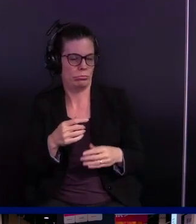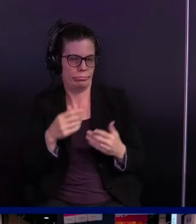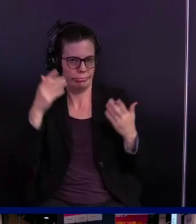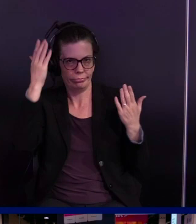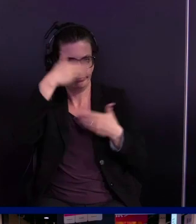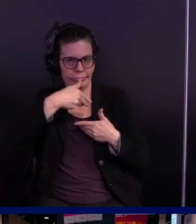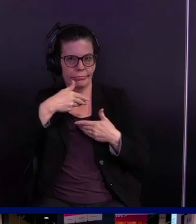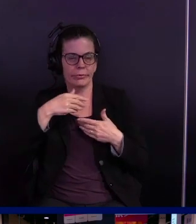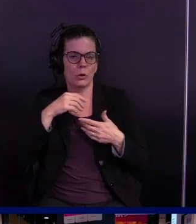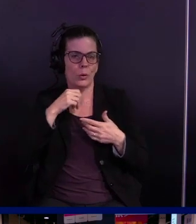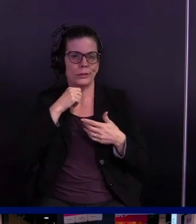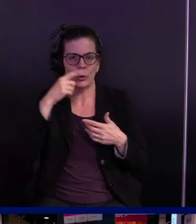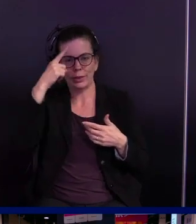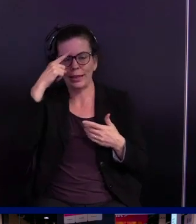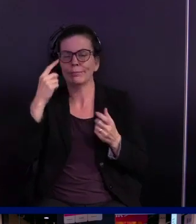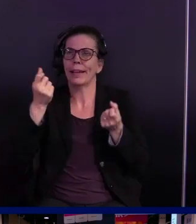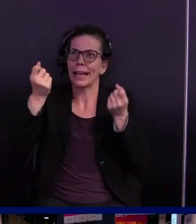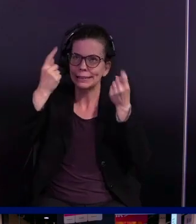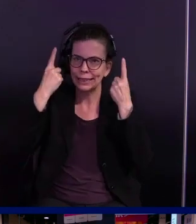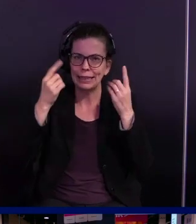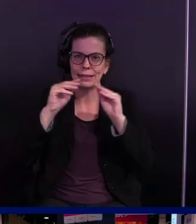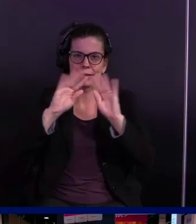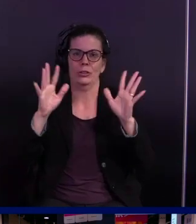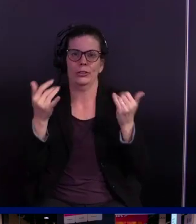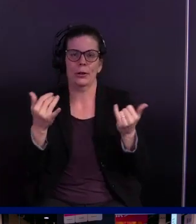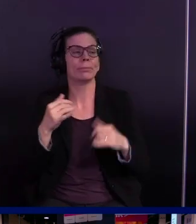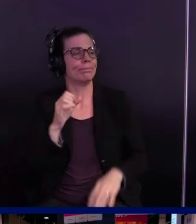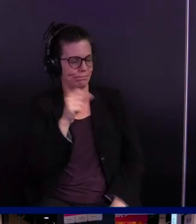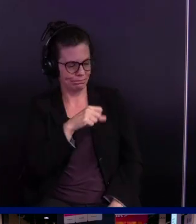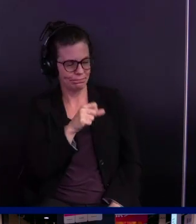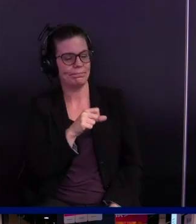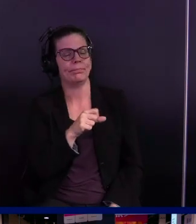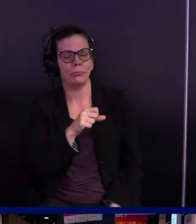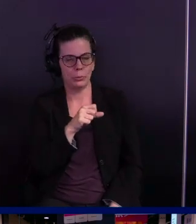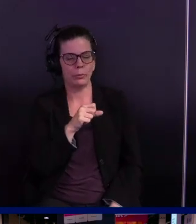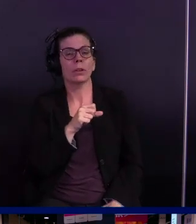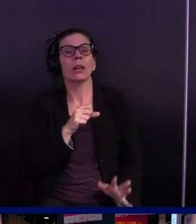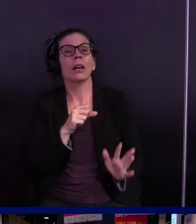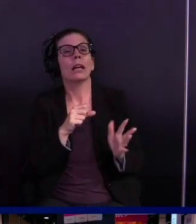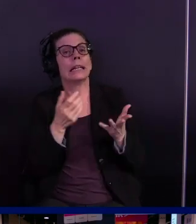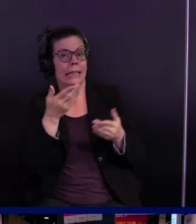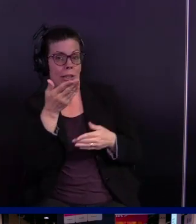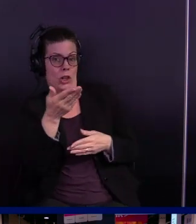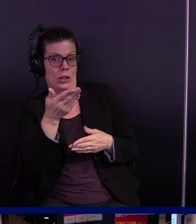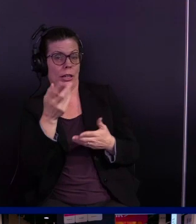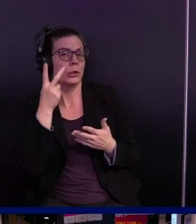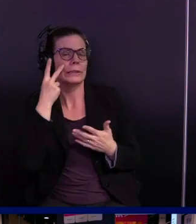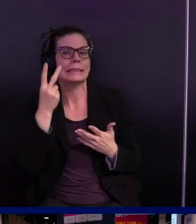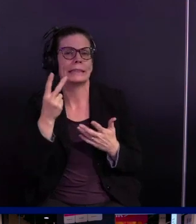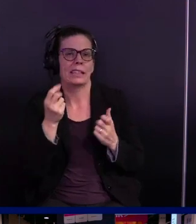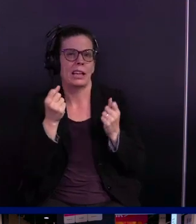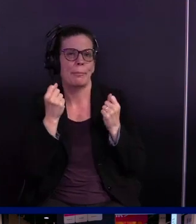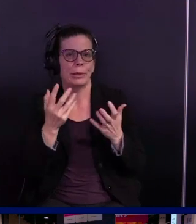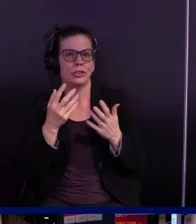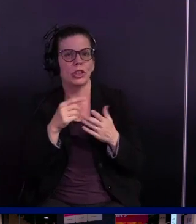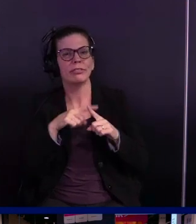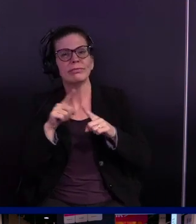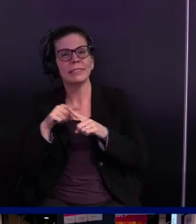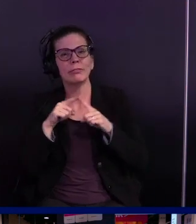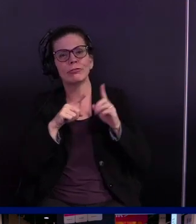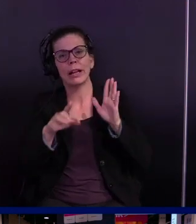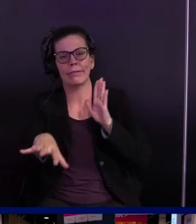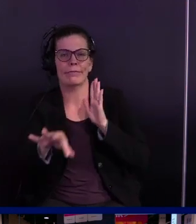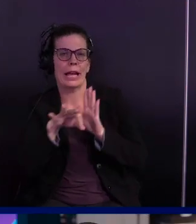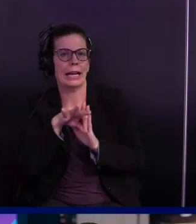of. So I get it totally now. Yeah, yeah. And so and in here you can see like there's like a bunch of different findings. I